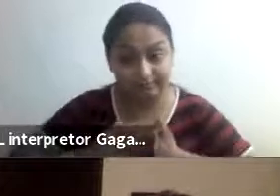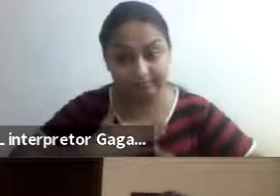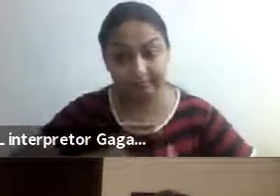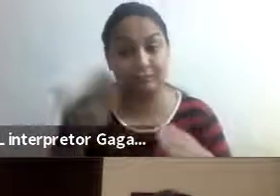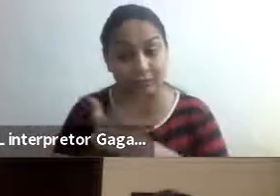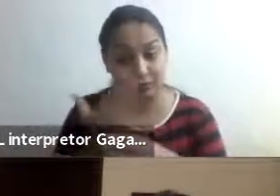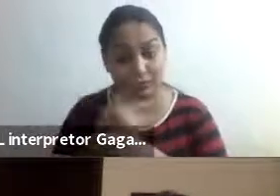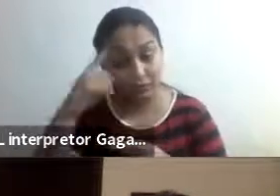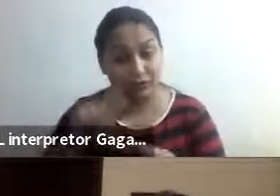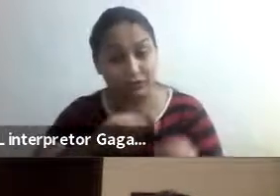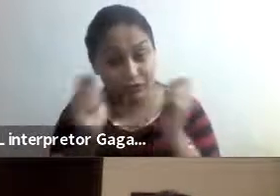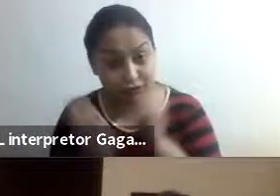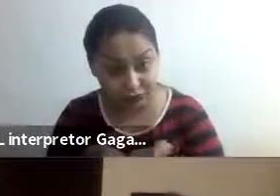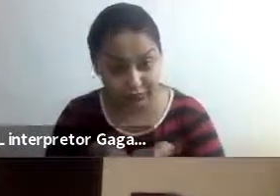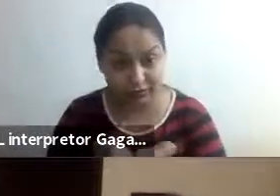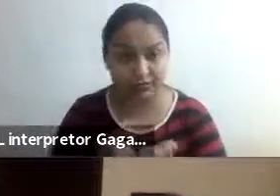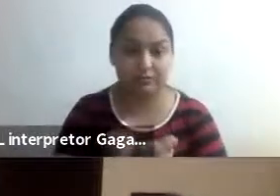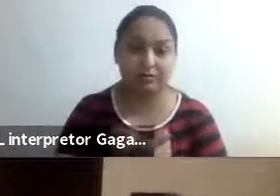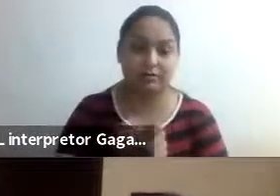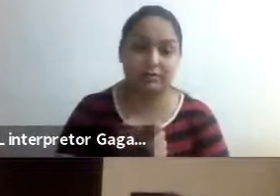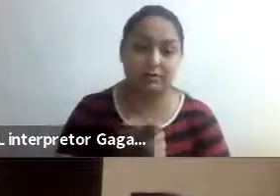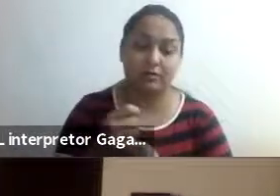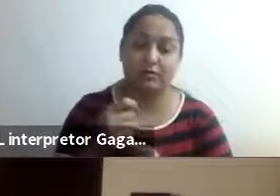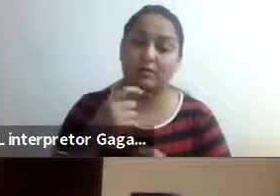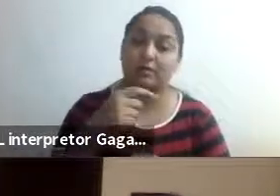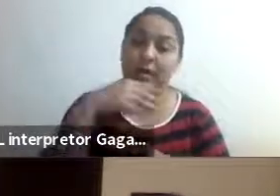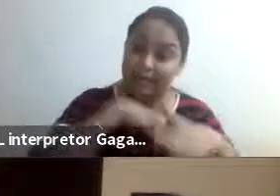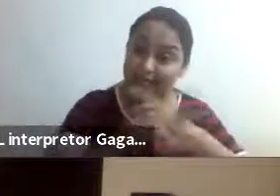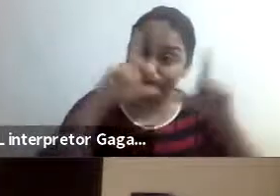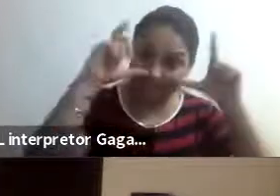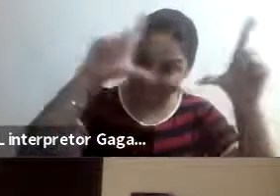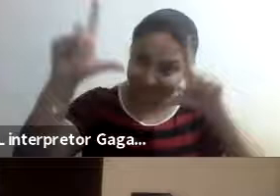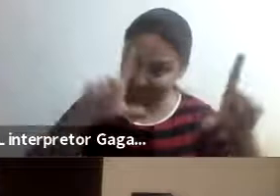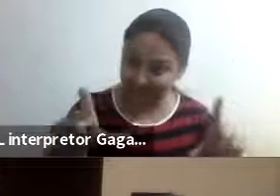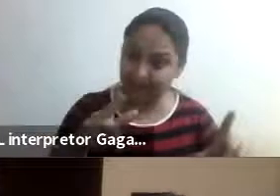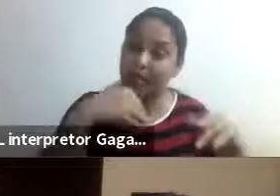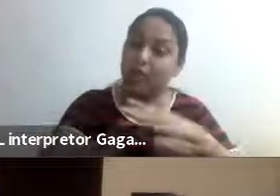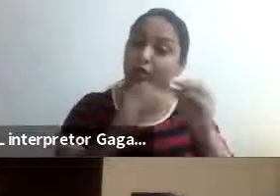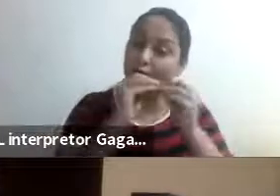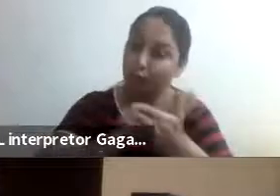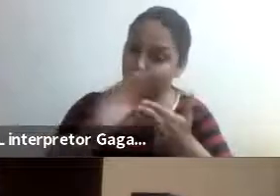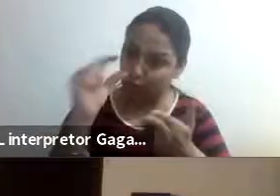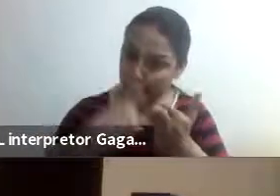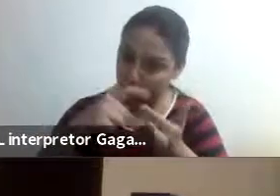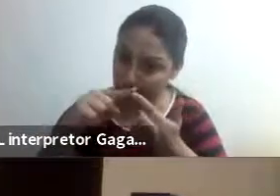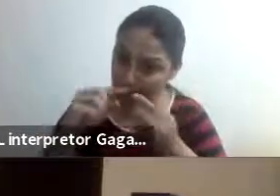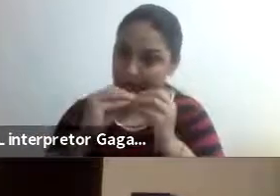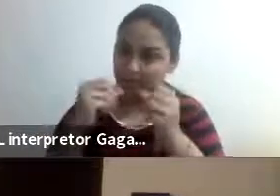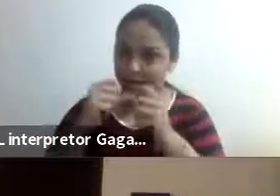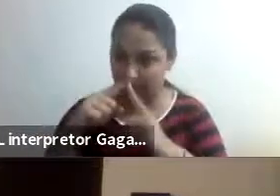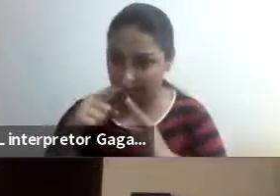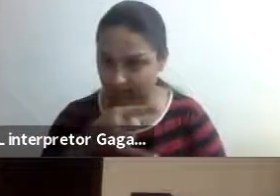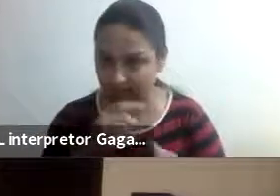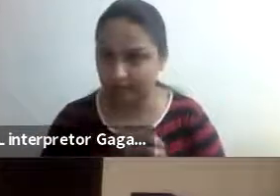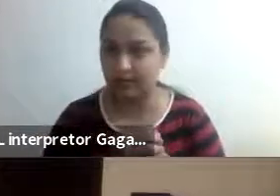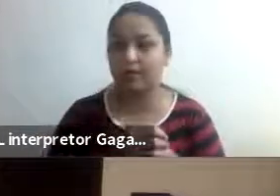to change the way exhibitions were being done on Bhuribai's work, we'd have to enter into a